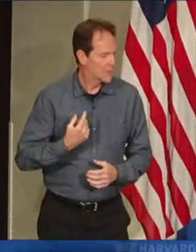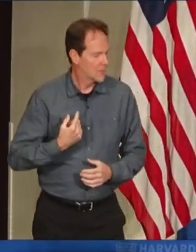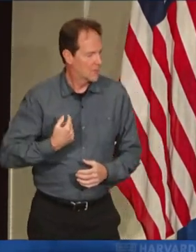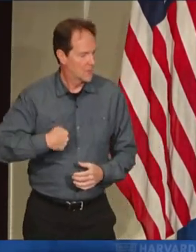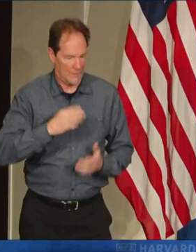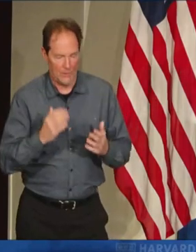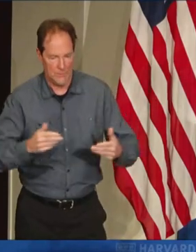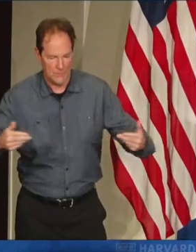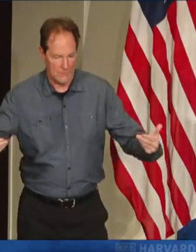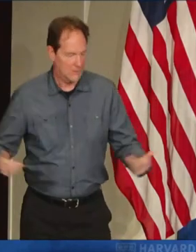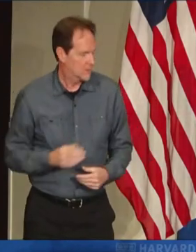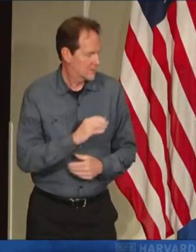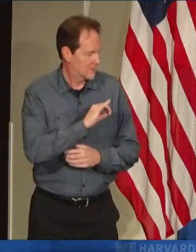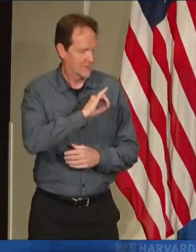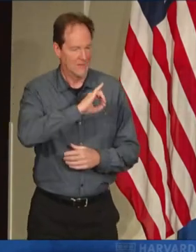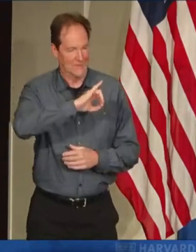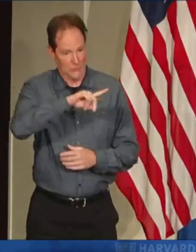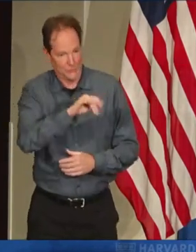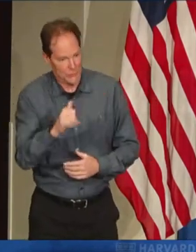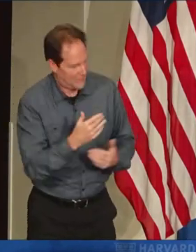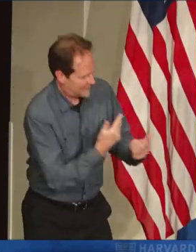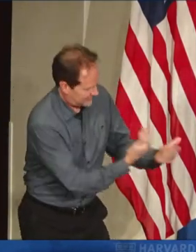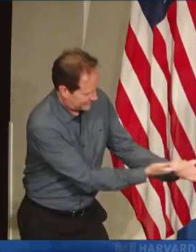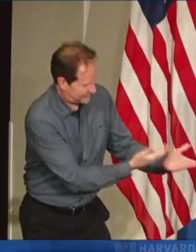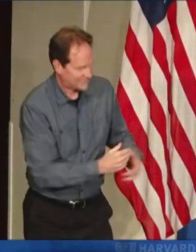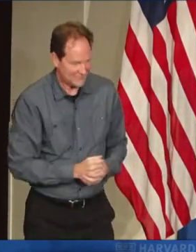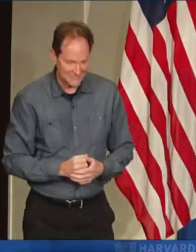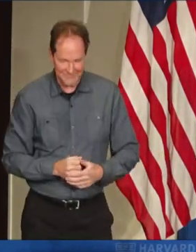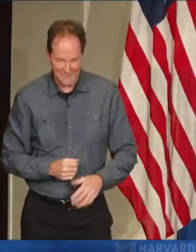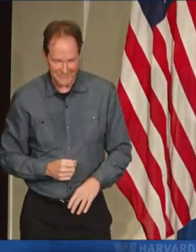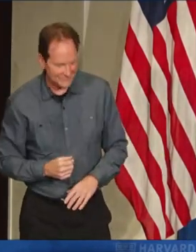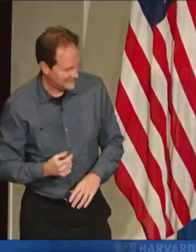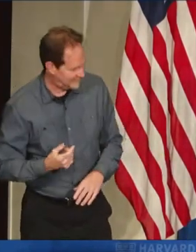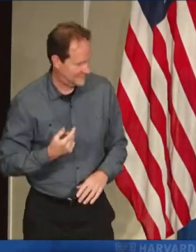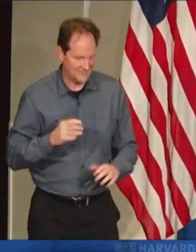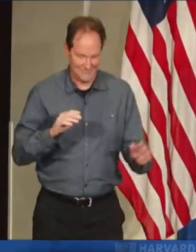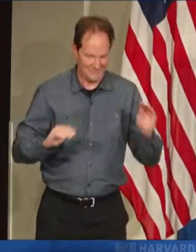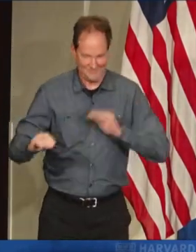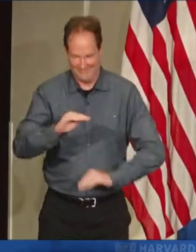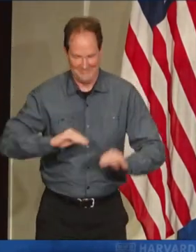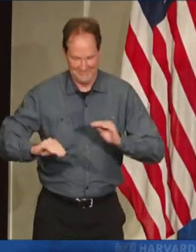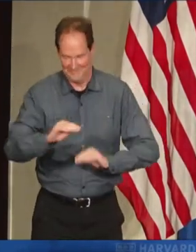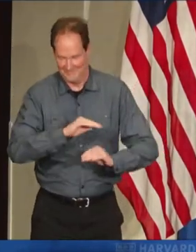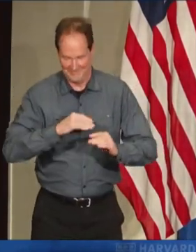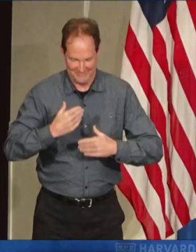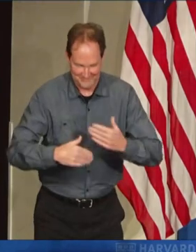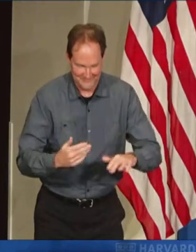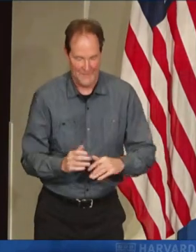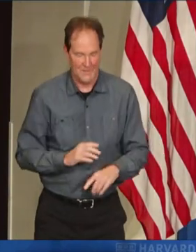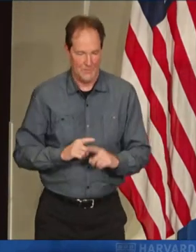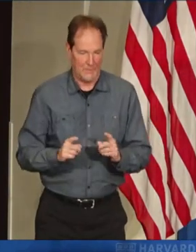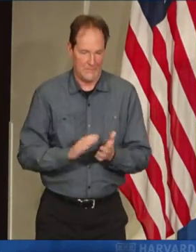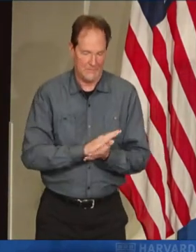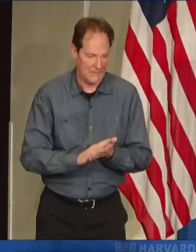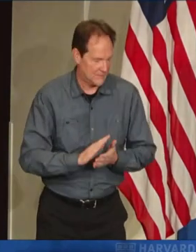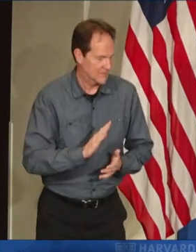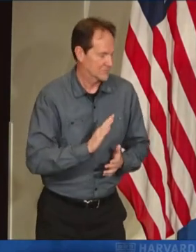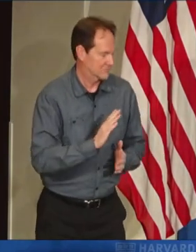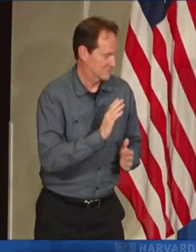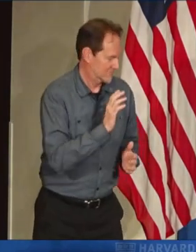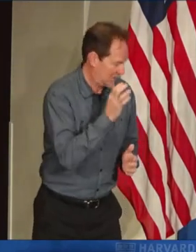So we're now going to introduce Judy, which we're shifting things around a little bit, but we wanted to be able to show that, and it's so nice to hear your